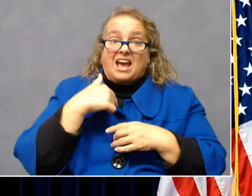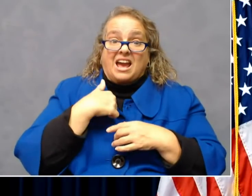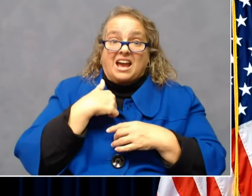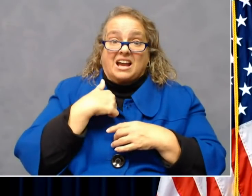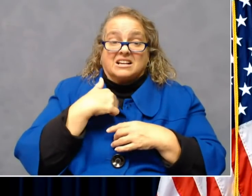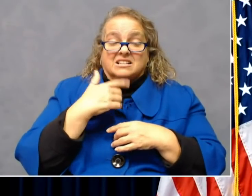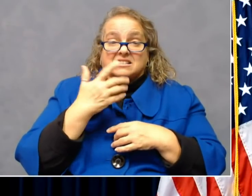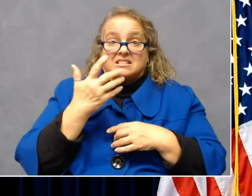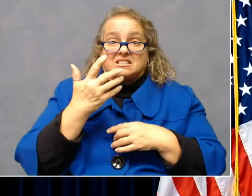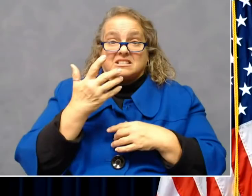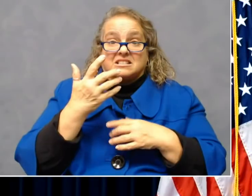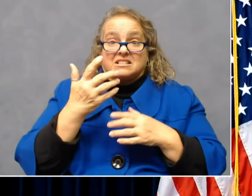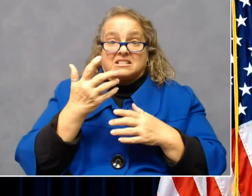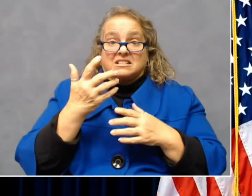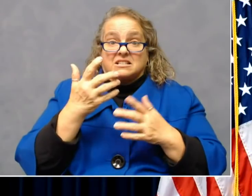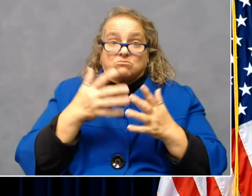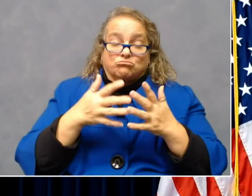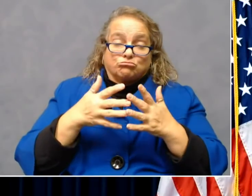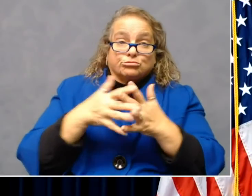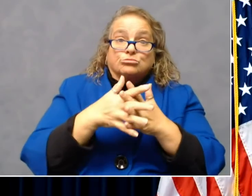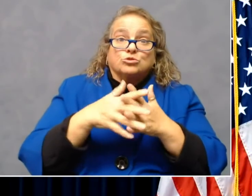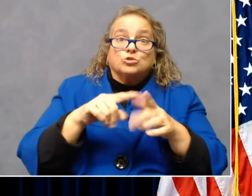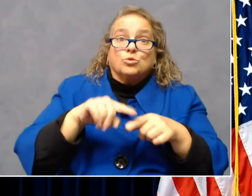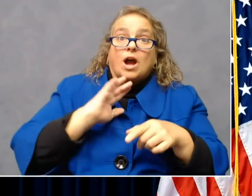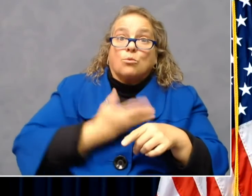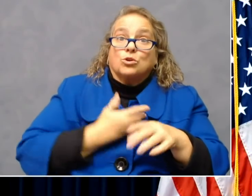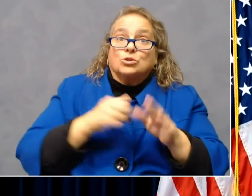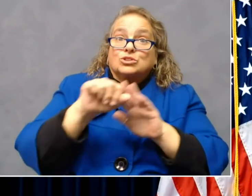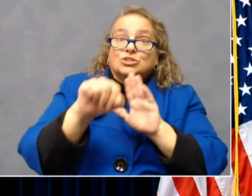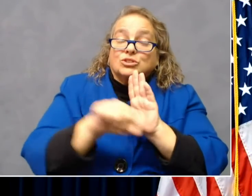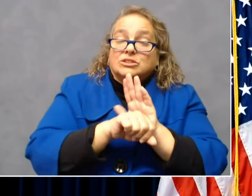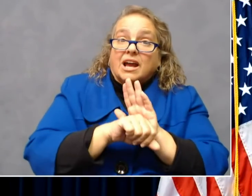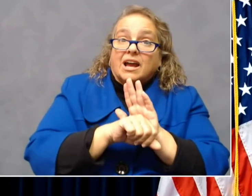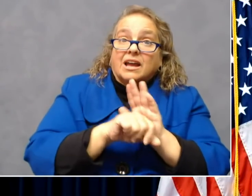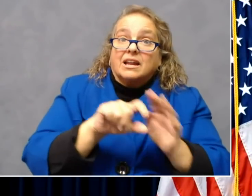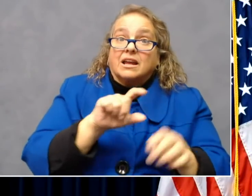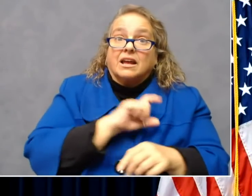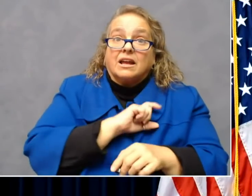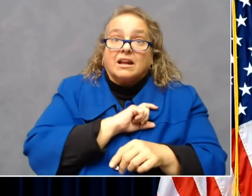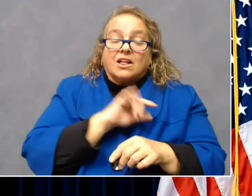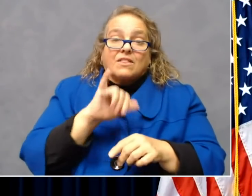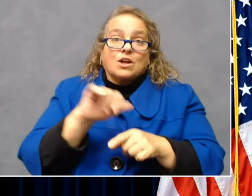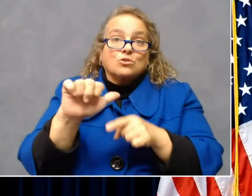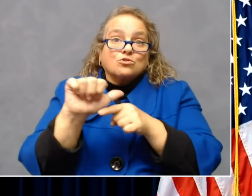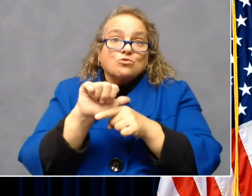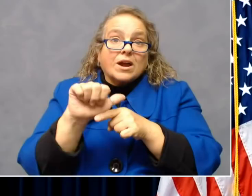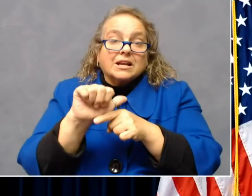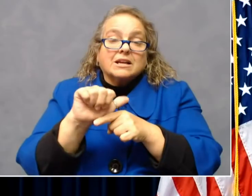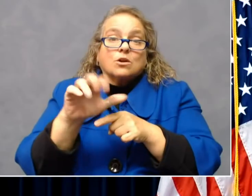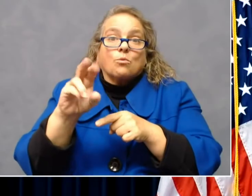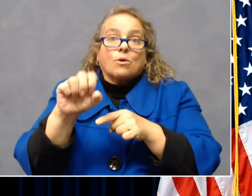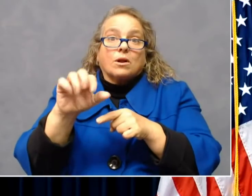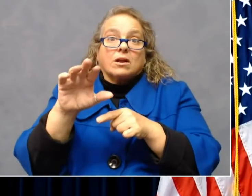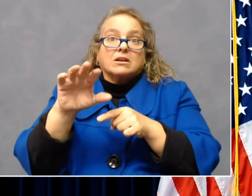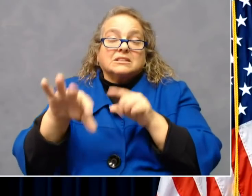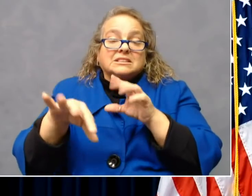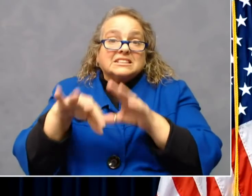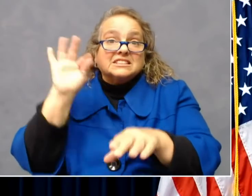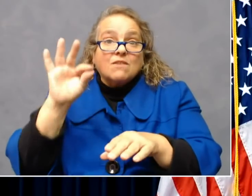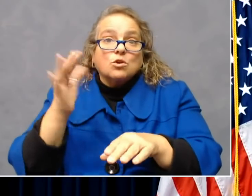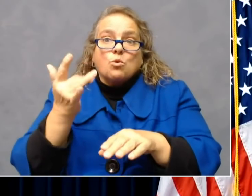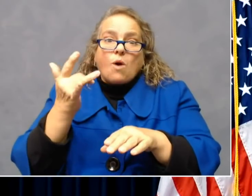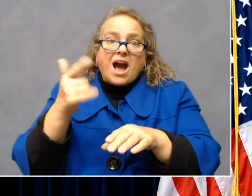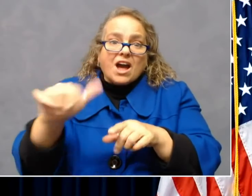law enforcement agencies that these trainings would be discovered? And what's your reaction to just